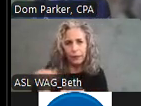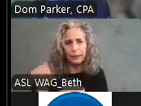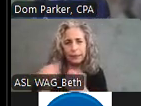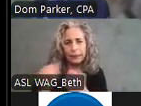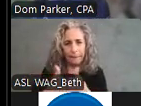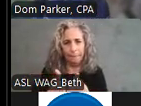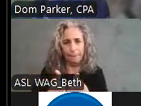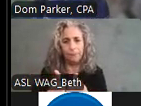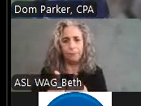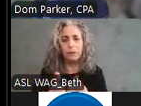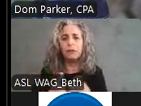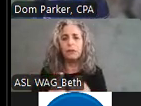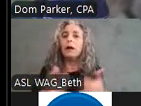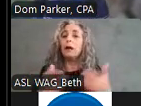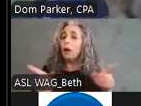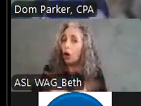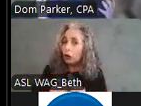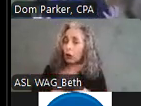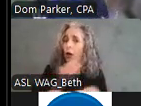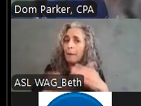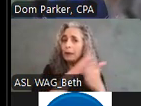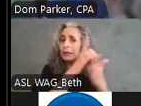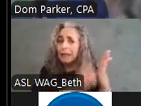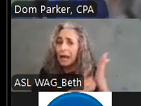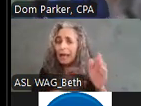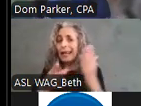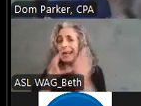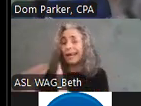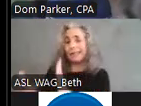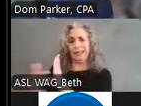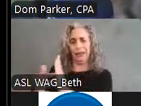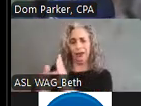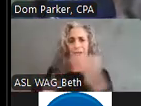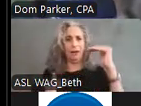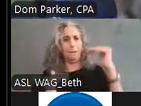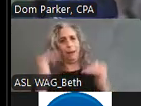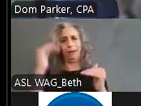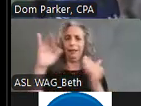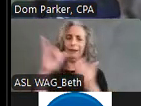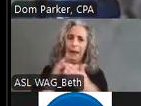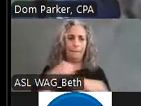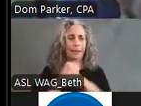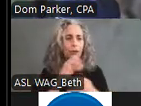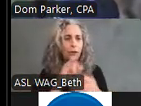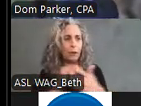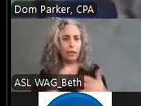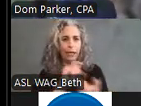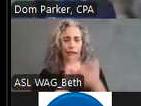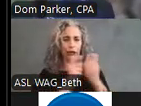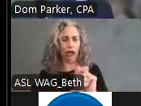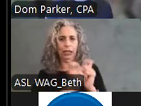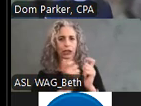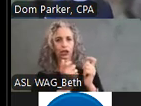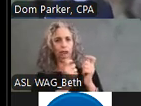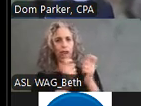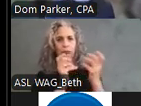It's also about design and technology. Again, how do we balance that? How do we make sure, that we can change inputs and that input will